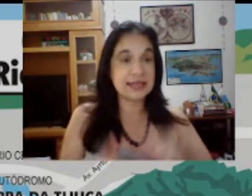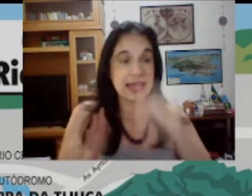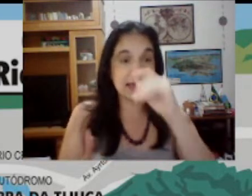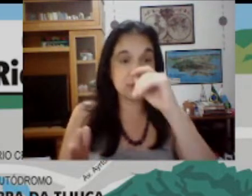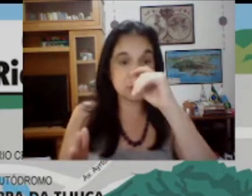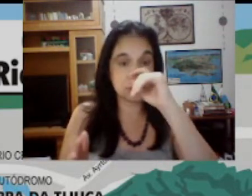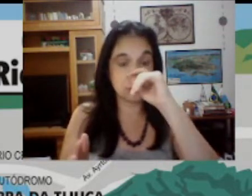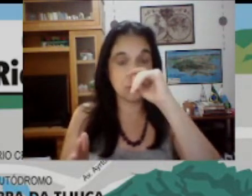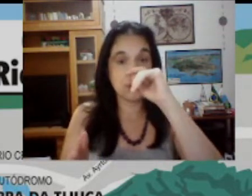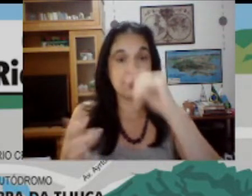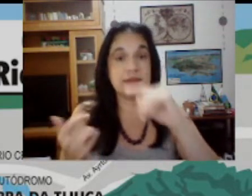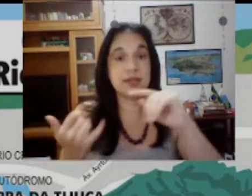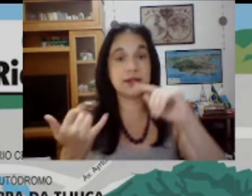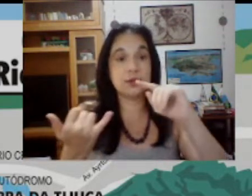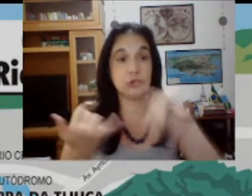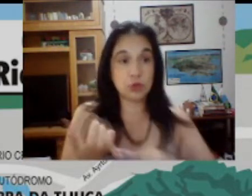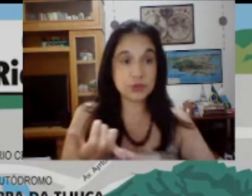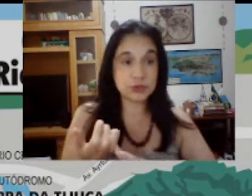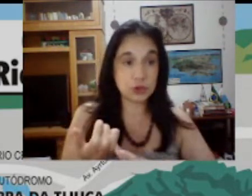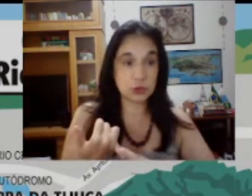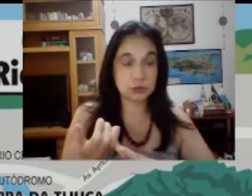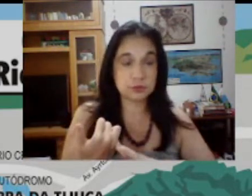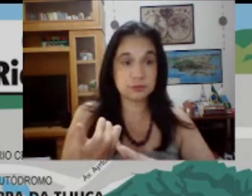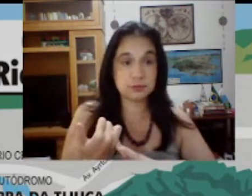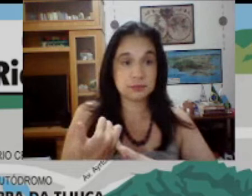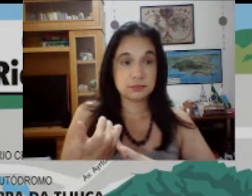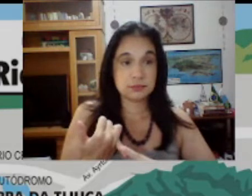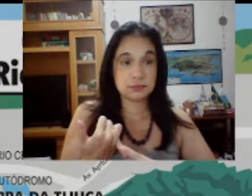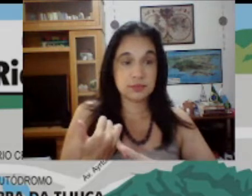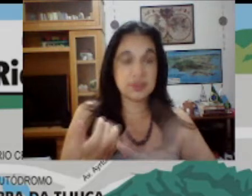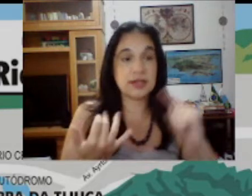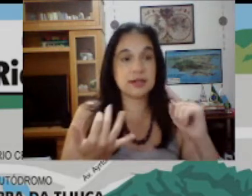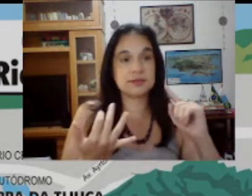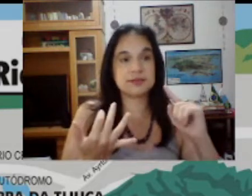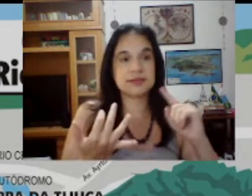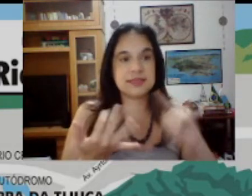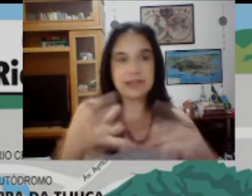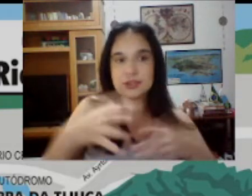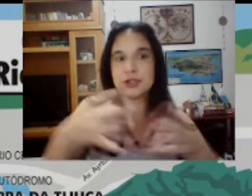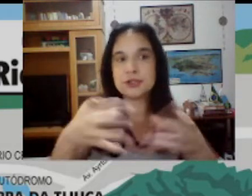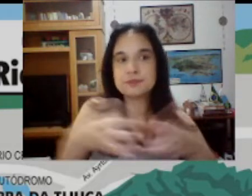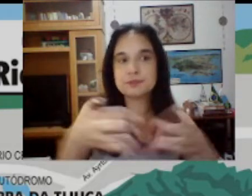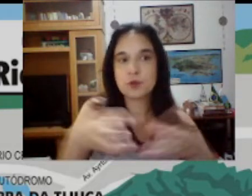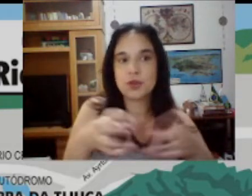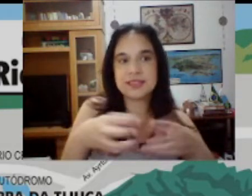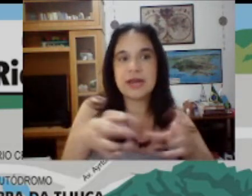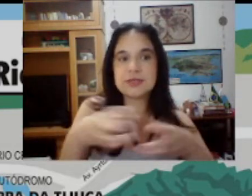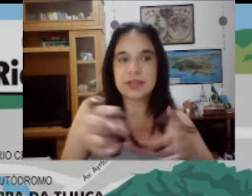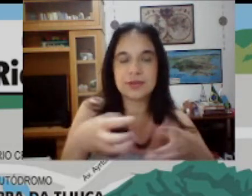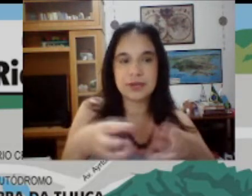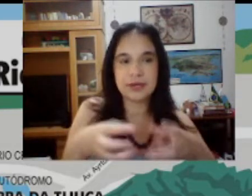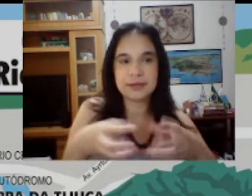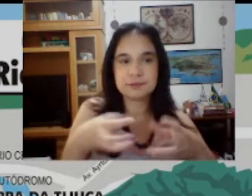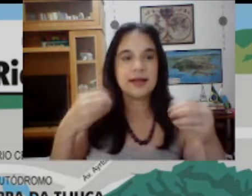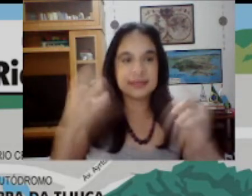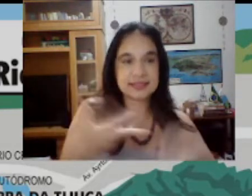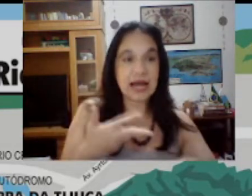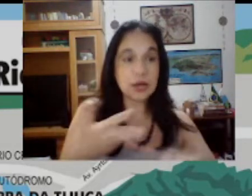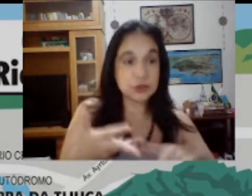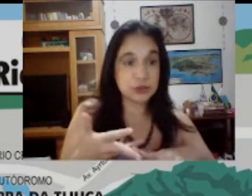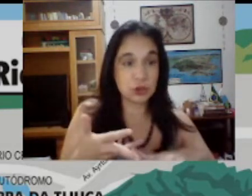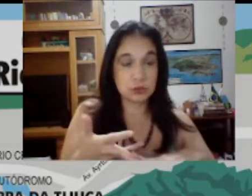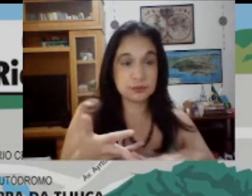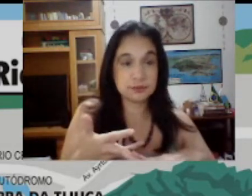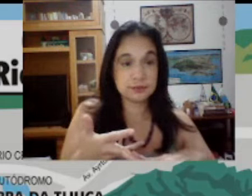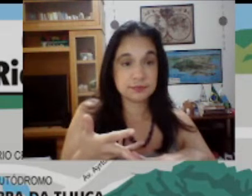divided into the north zone, the center or the downtown area, the